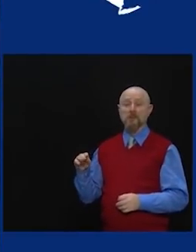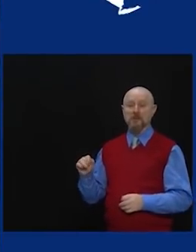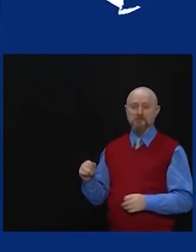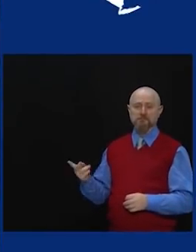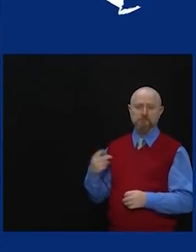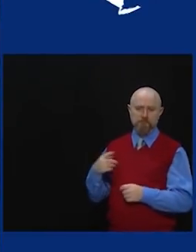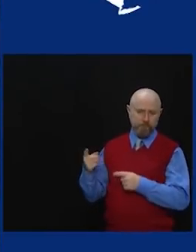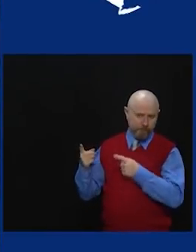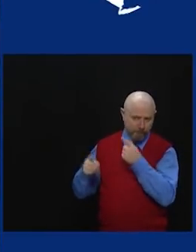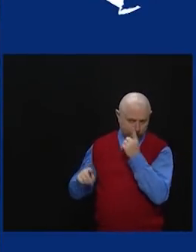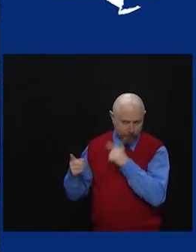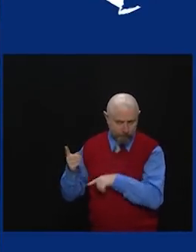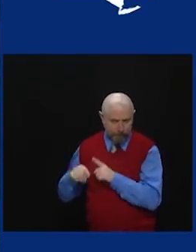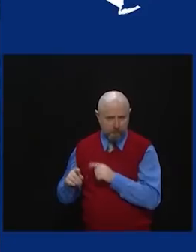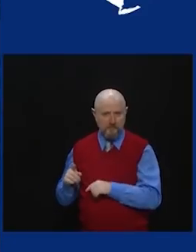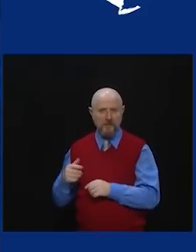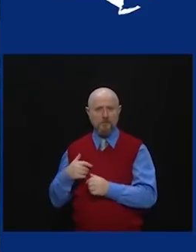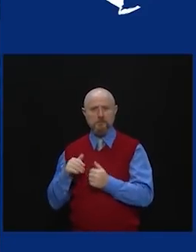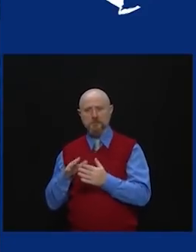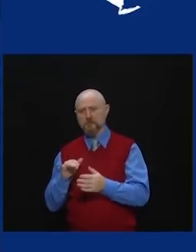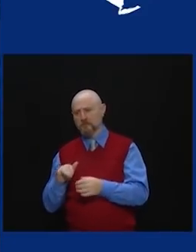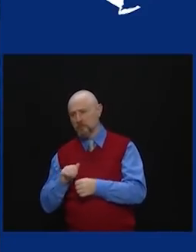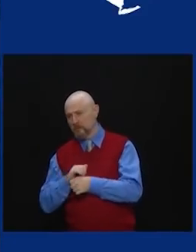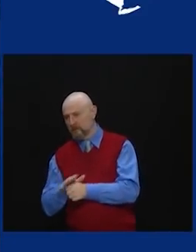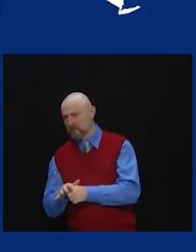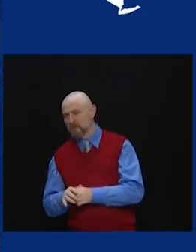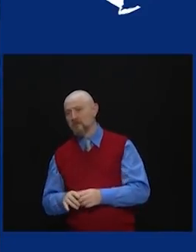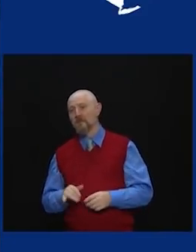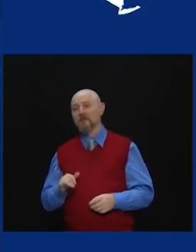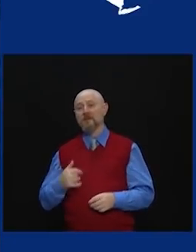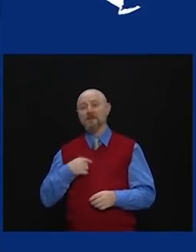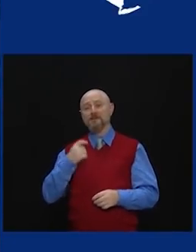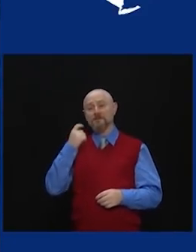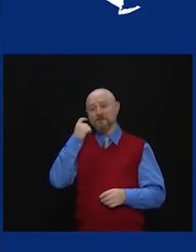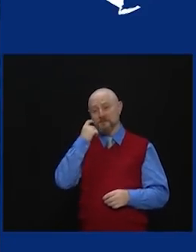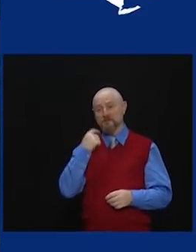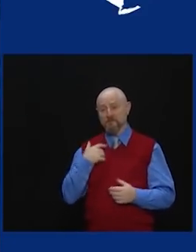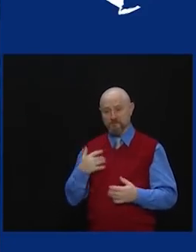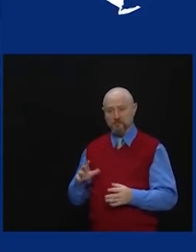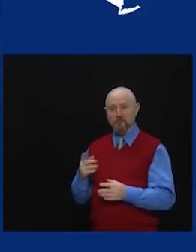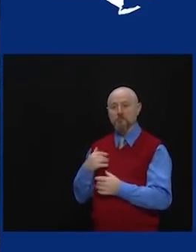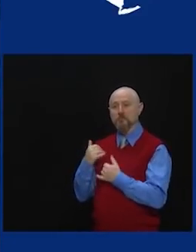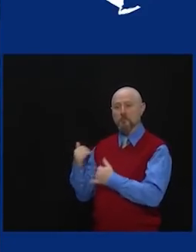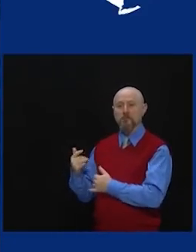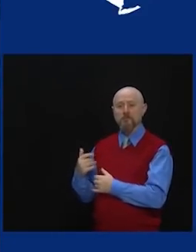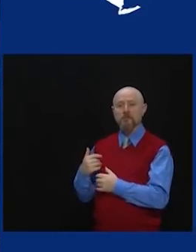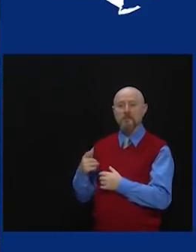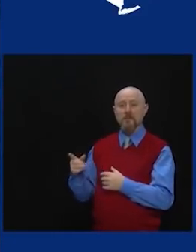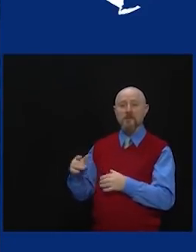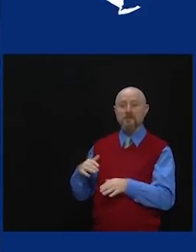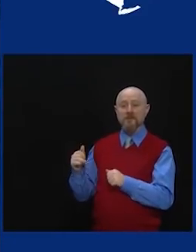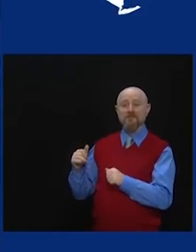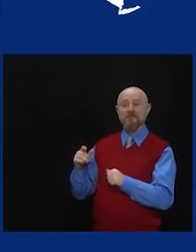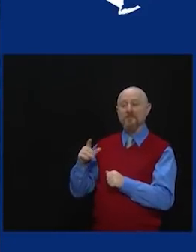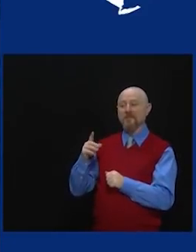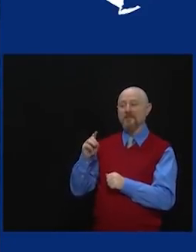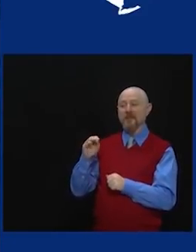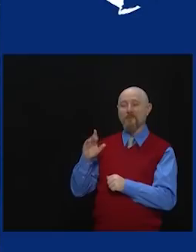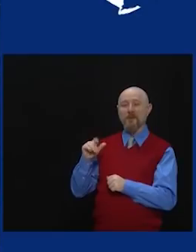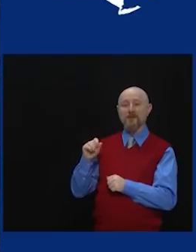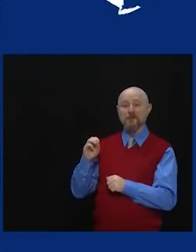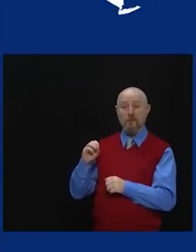I just did with outgoing Mayor de Blasio and Eric Adams to talk about how I can be more helpful to the city schools